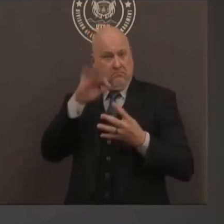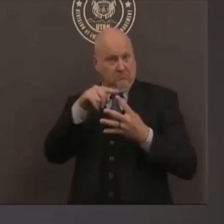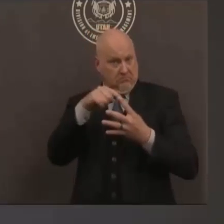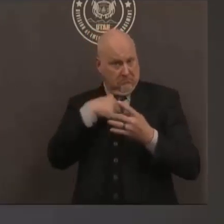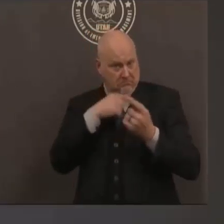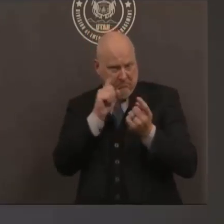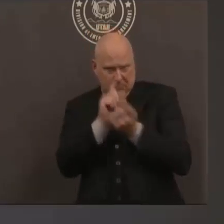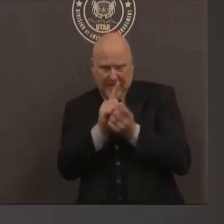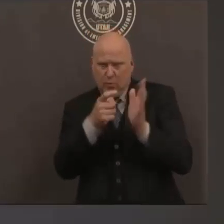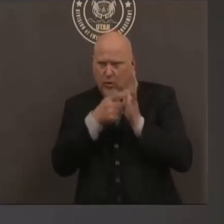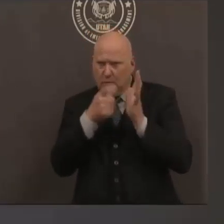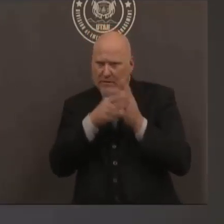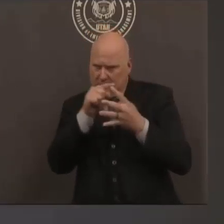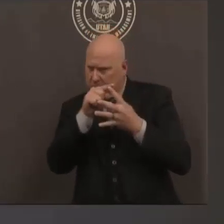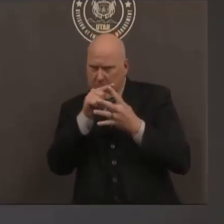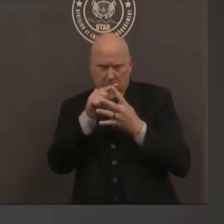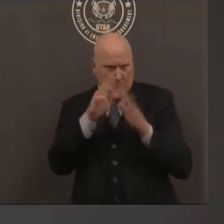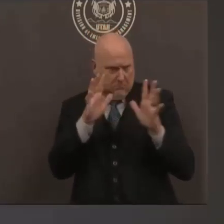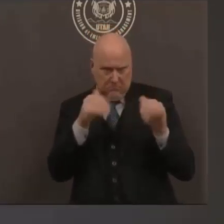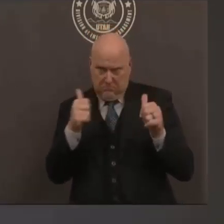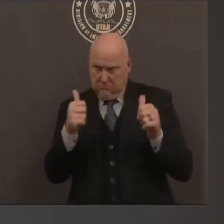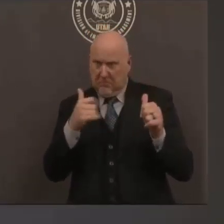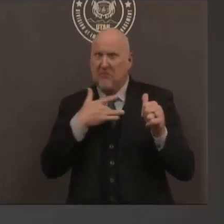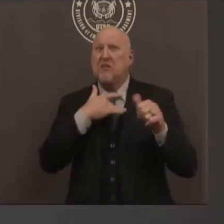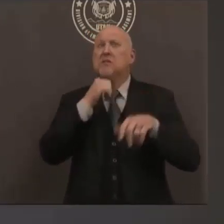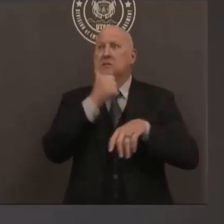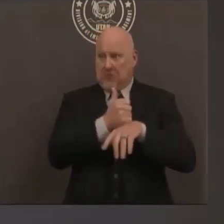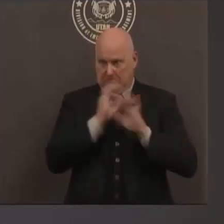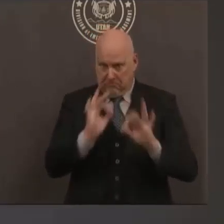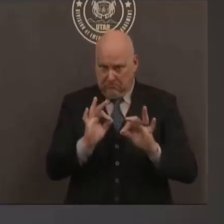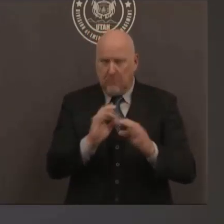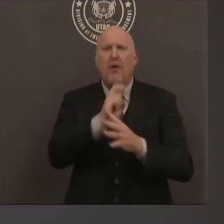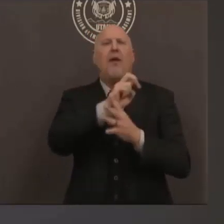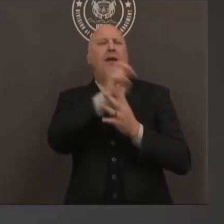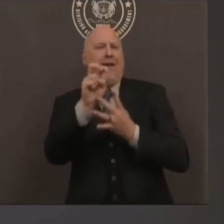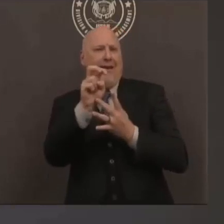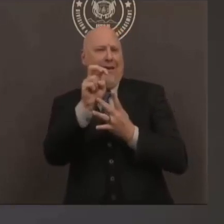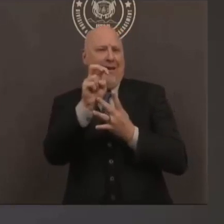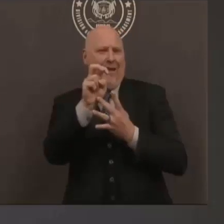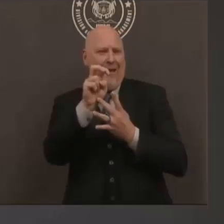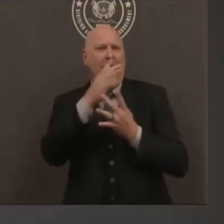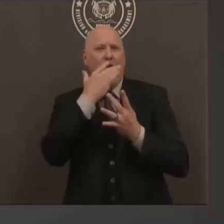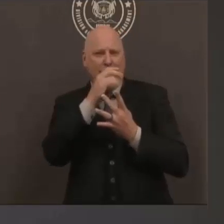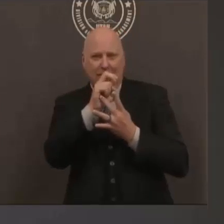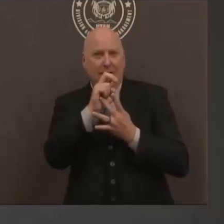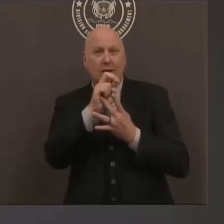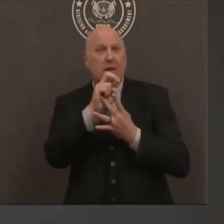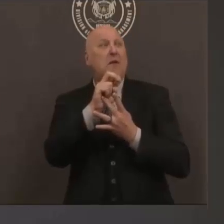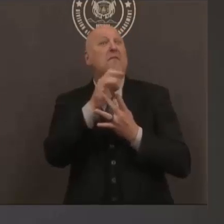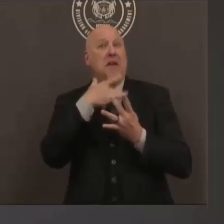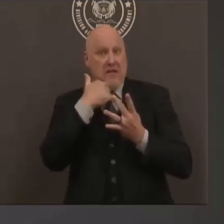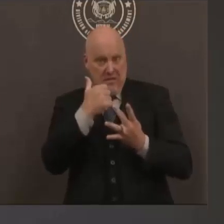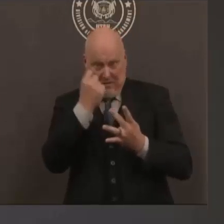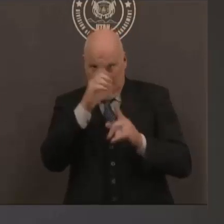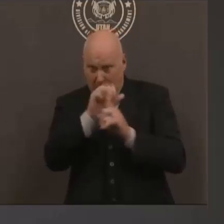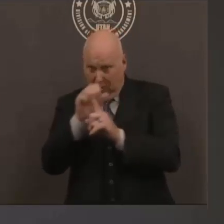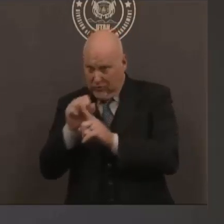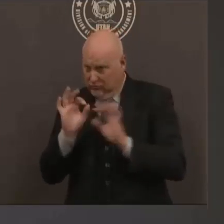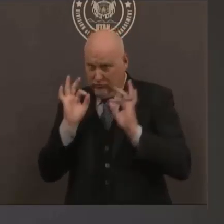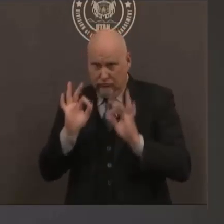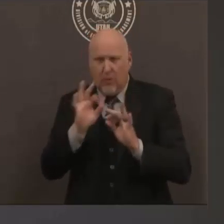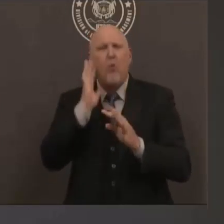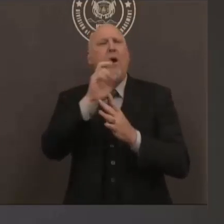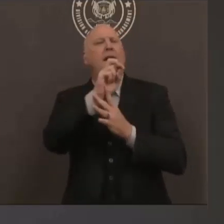normalcy and what the directions are for us to follow and what level of activity as we open up the economy we